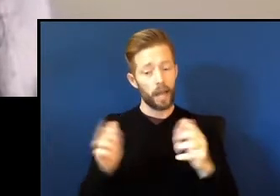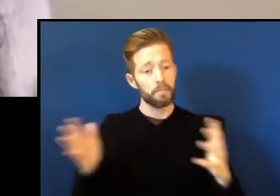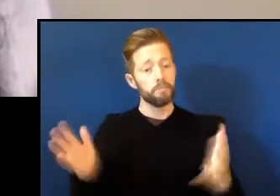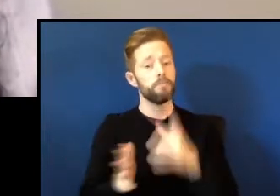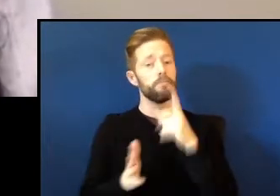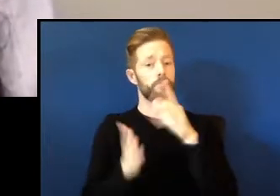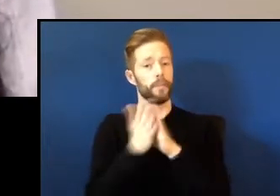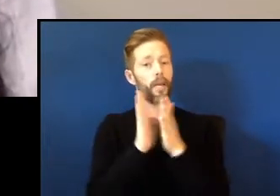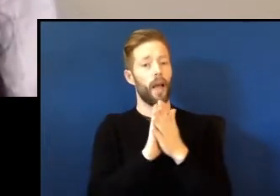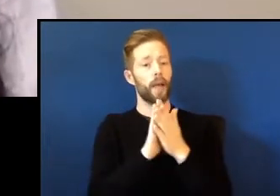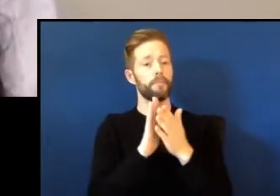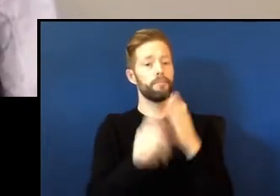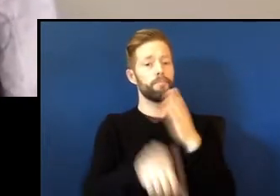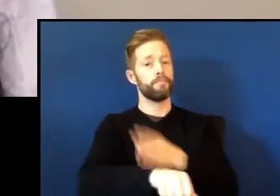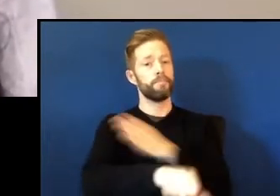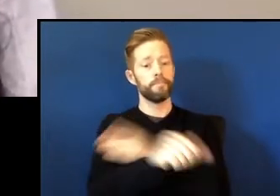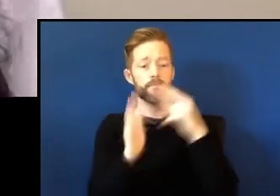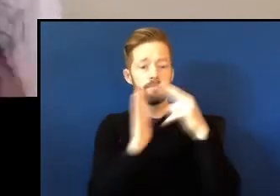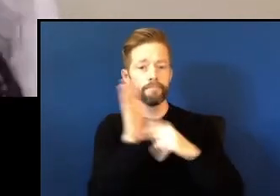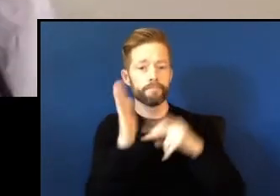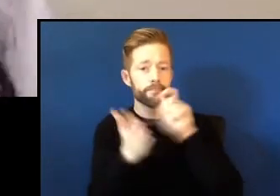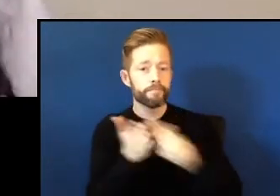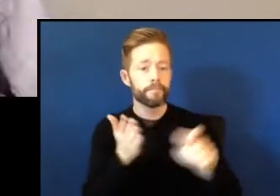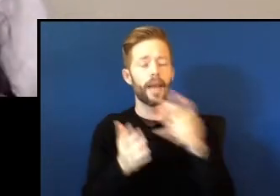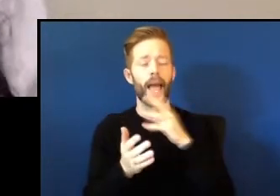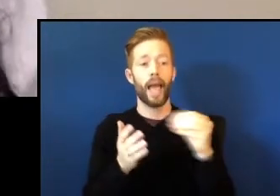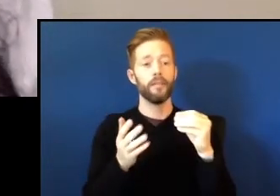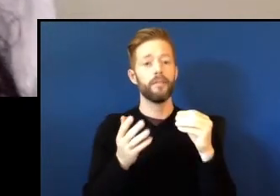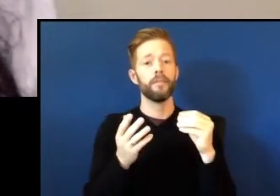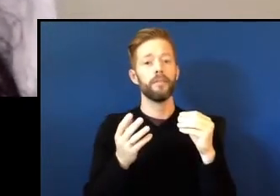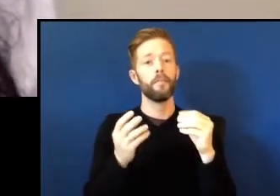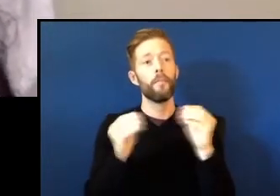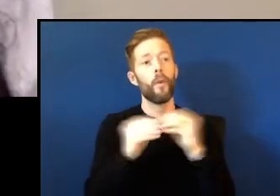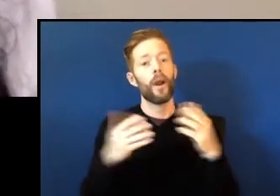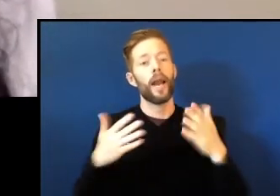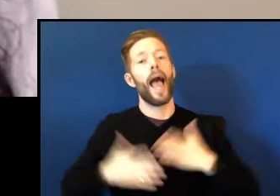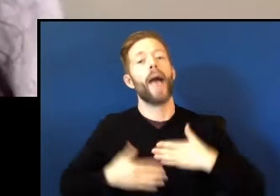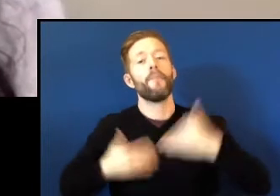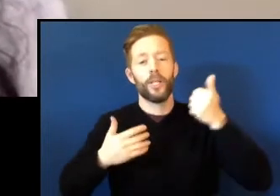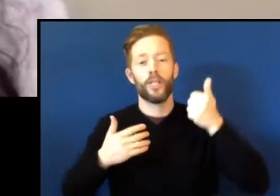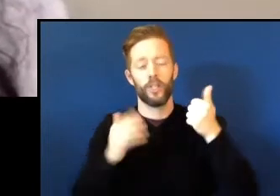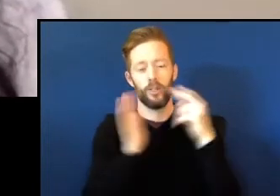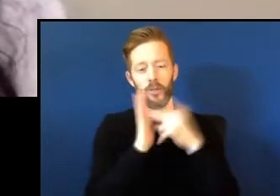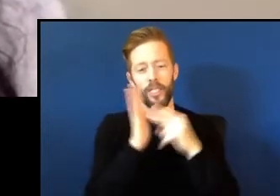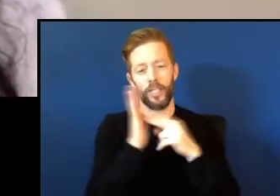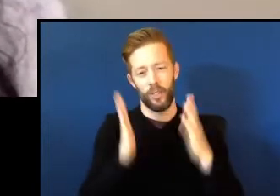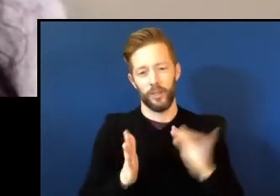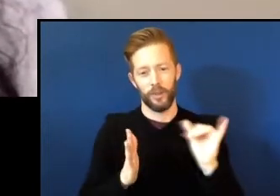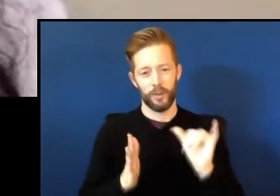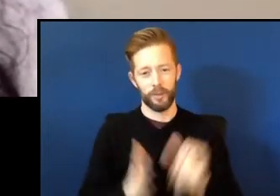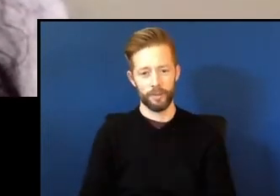reader and a happier reader more than anything else. Mm-hmm.